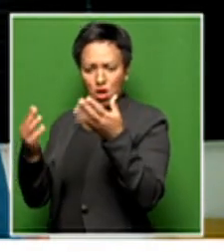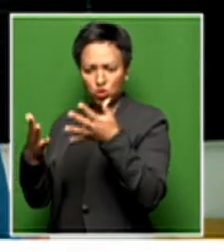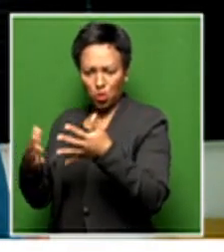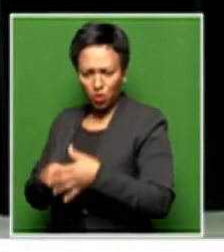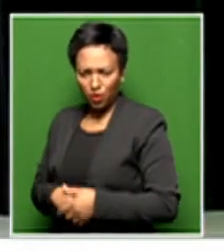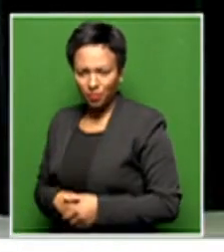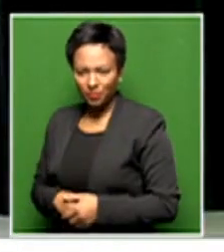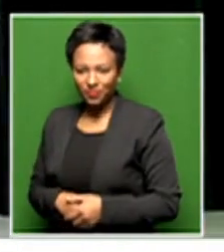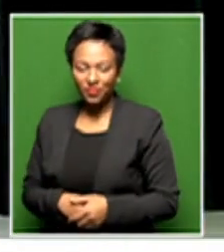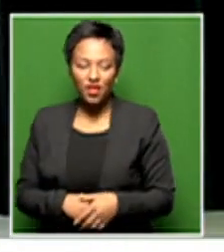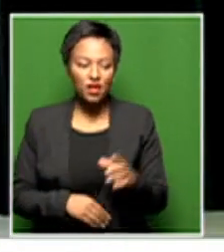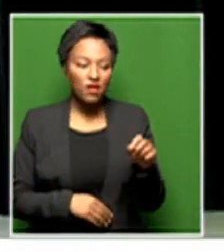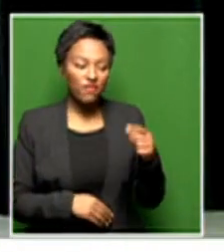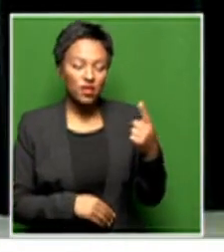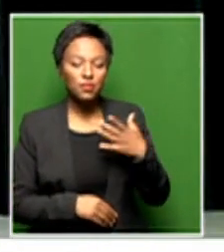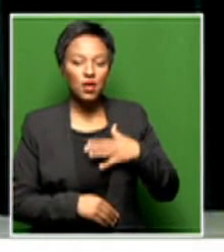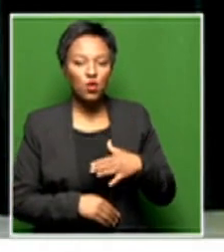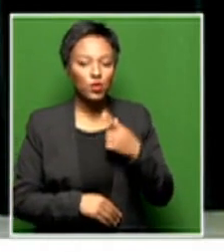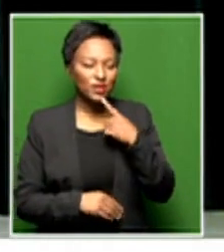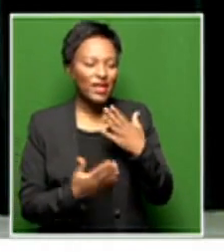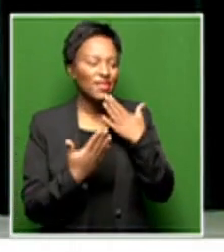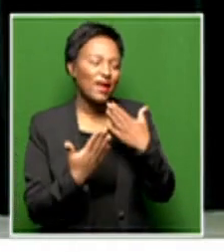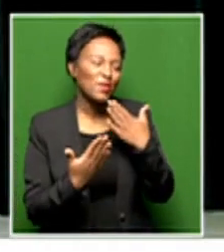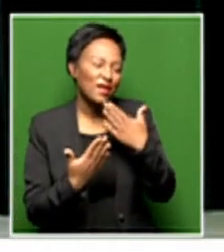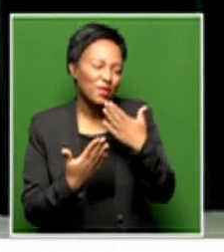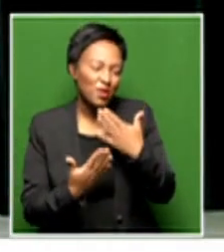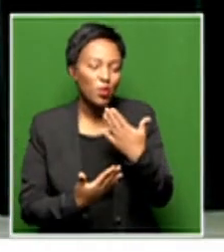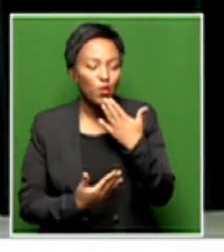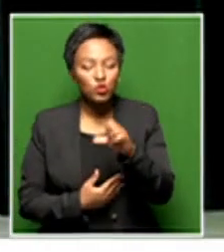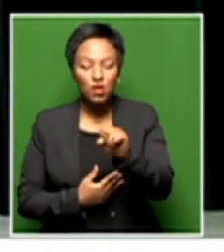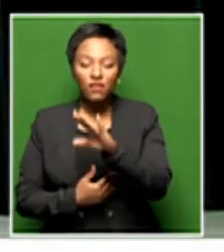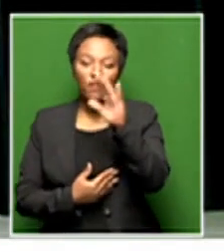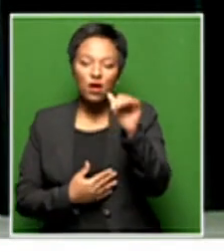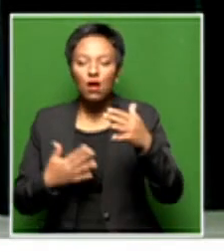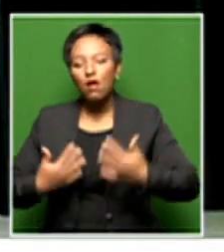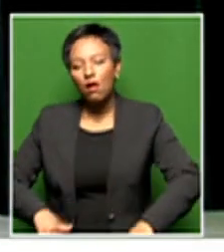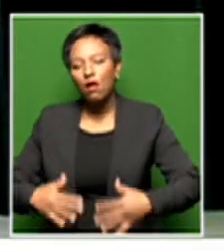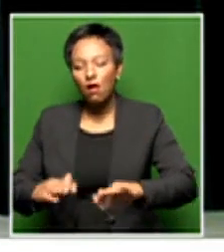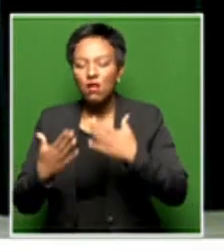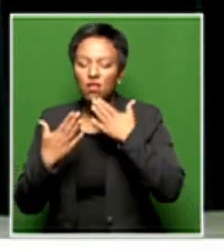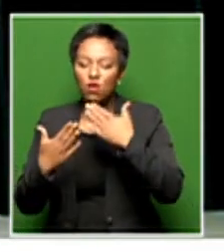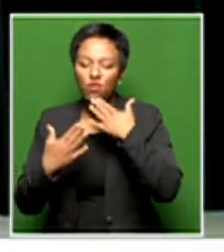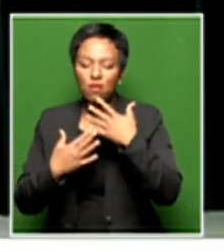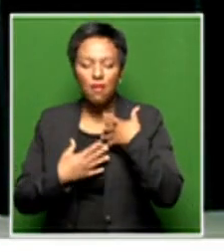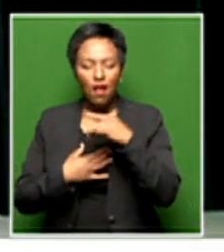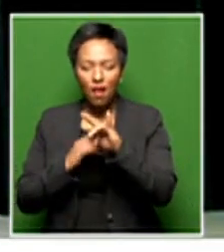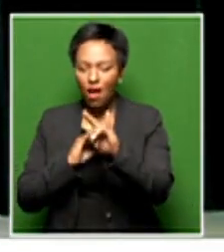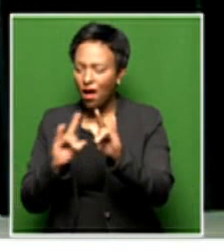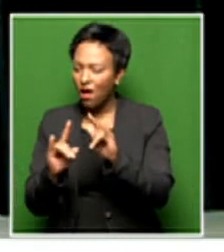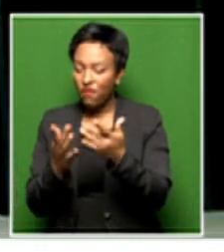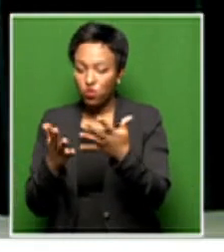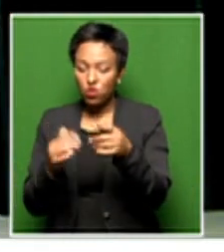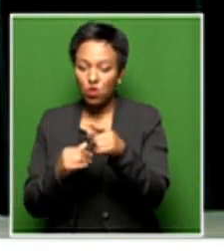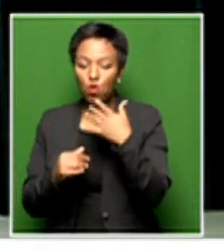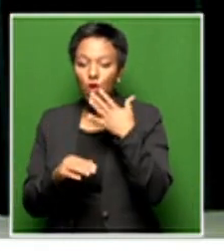Okay, so first of all, I'm going to say a big thank you to South Africa. Thank you so much. I love you so much. when I dropped the